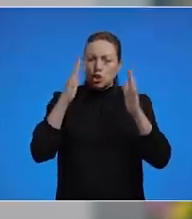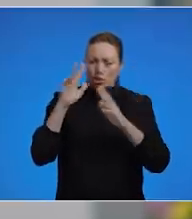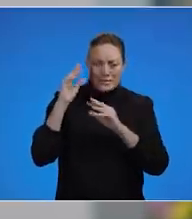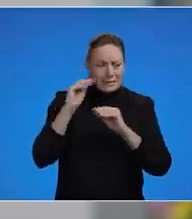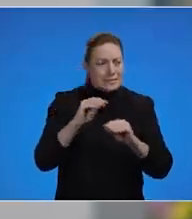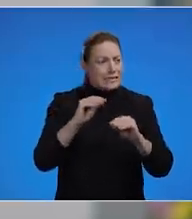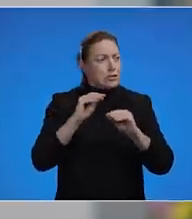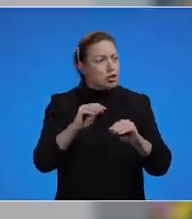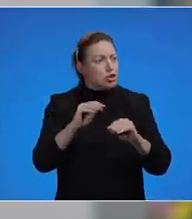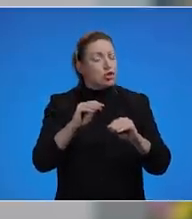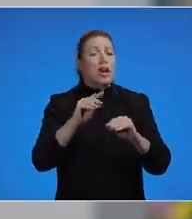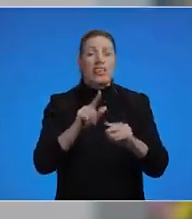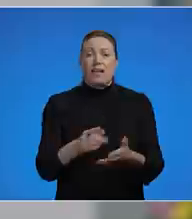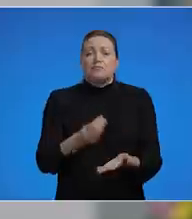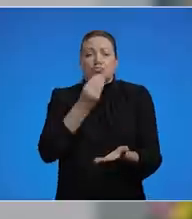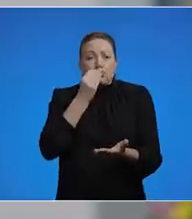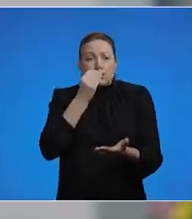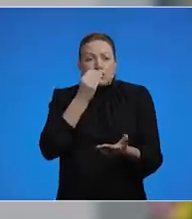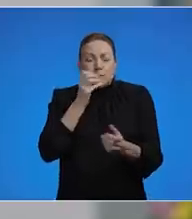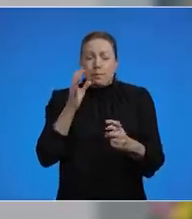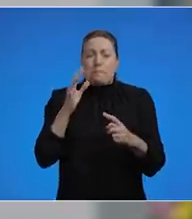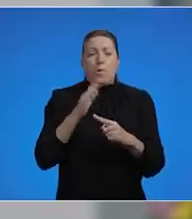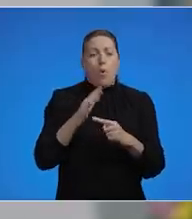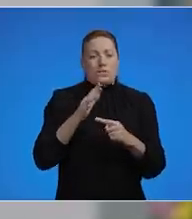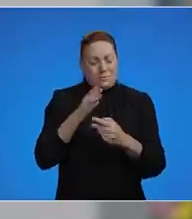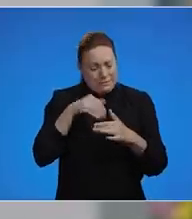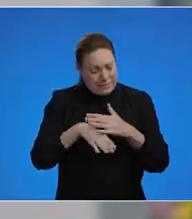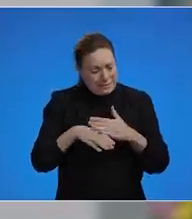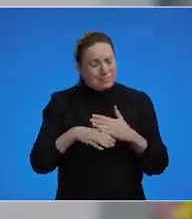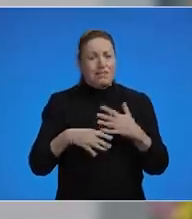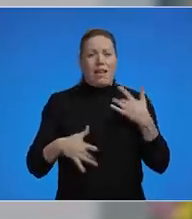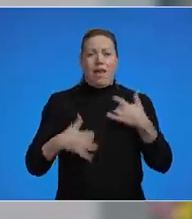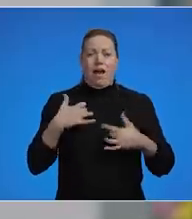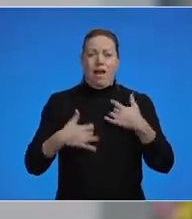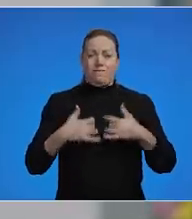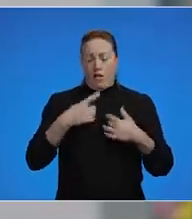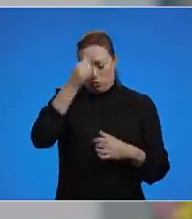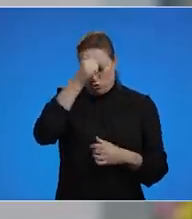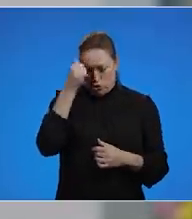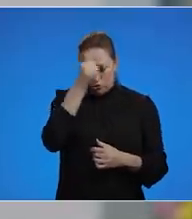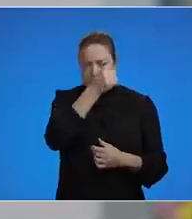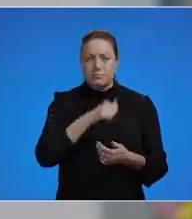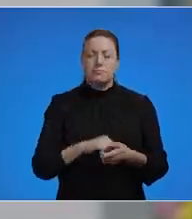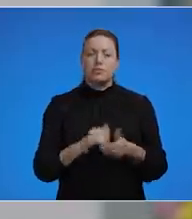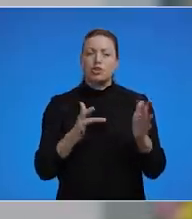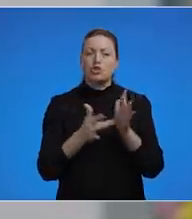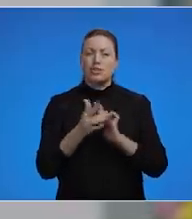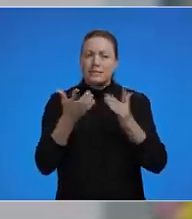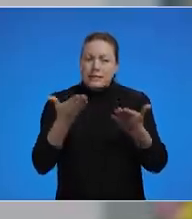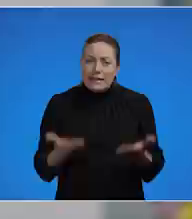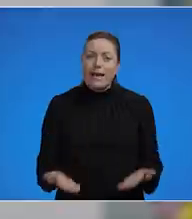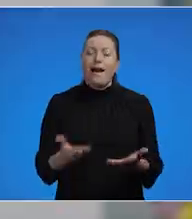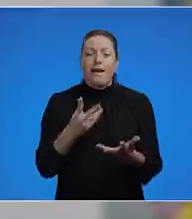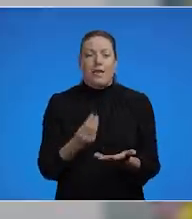Eucharist is the source and the summit of our Christian life. So Jesus is fully and truly present